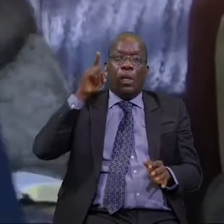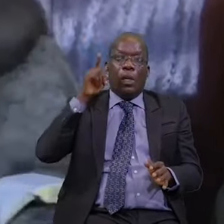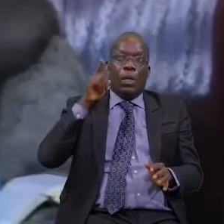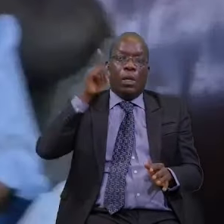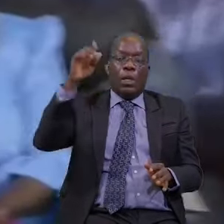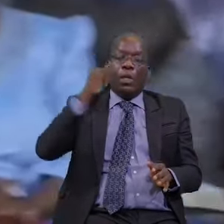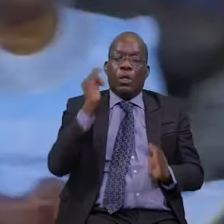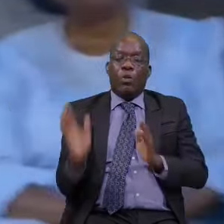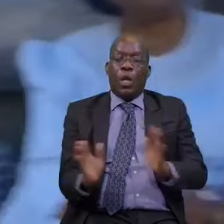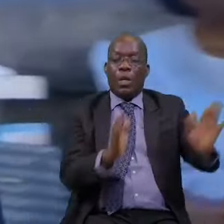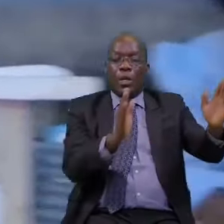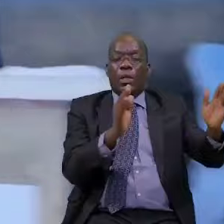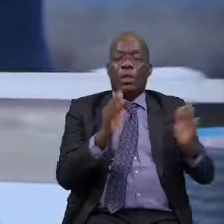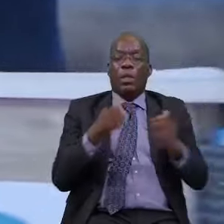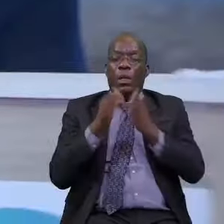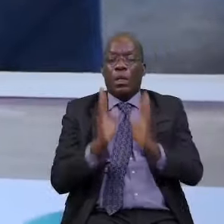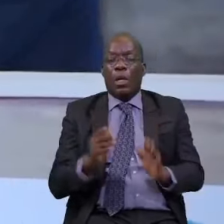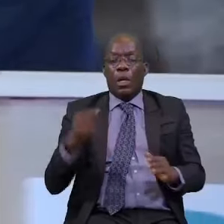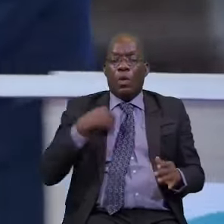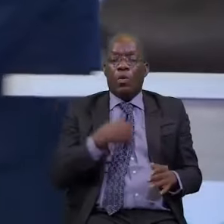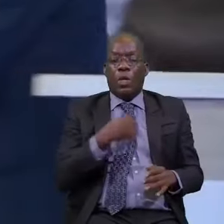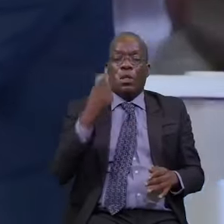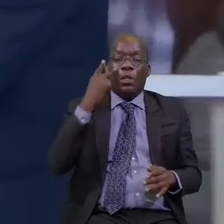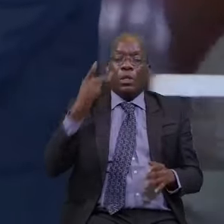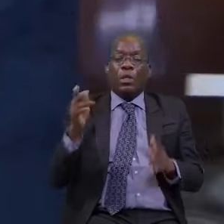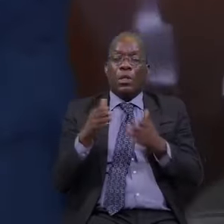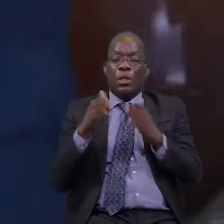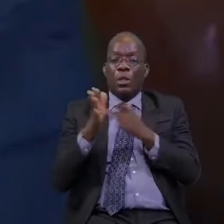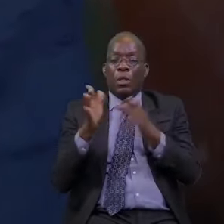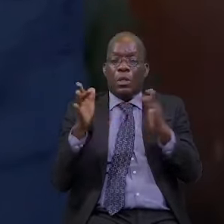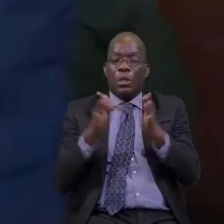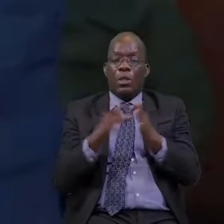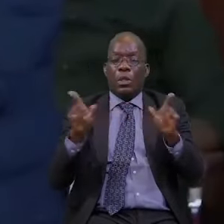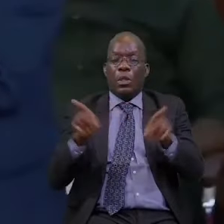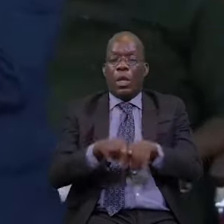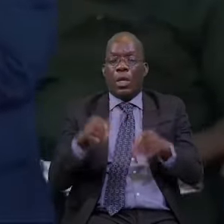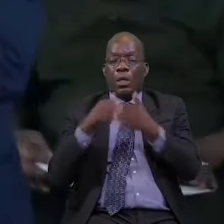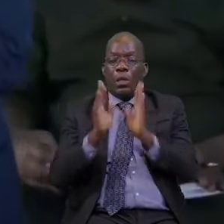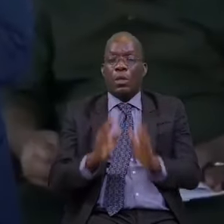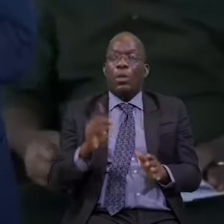leader. We're seeing Jesus as the leader, he is the